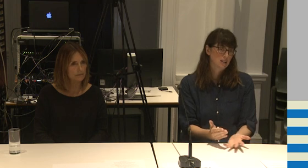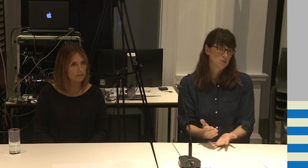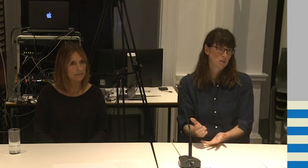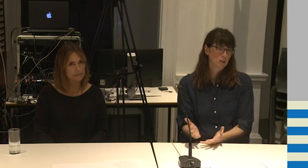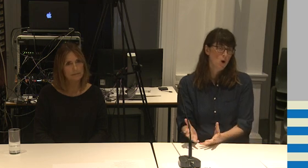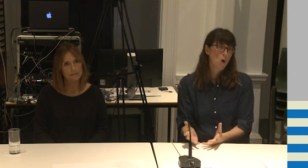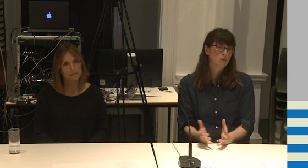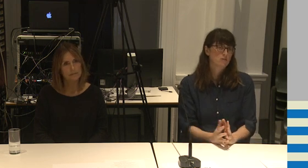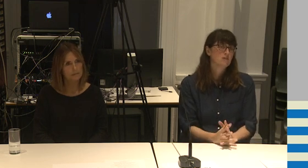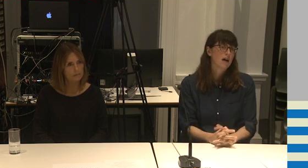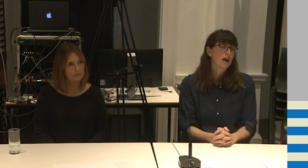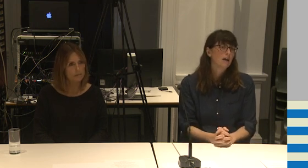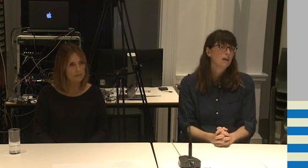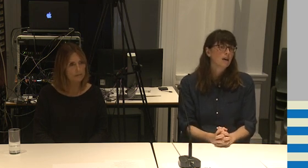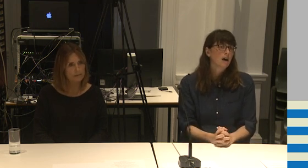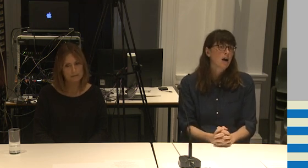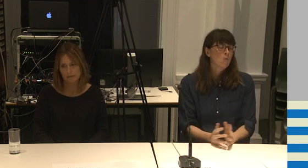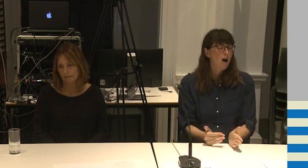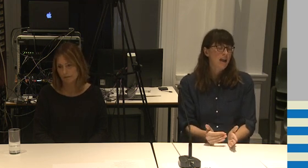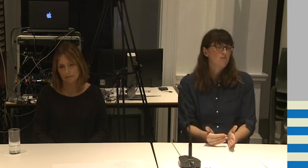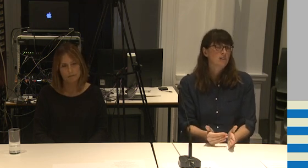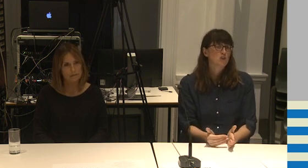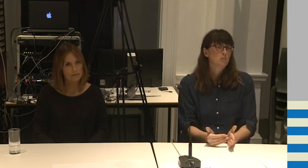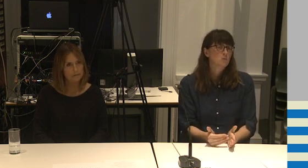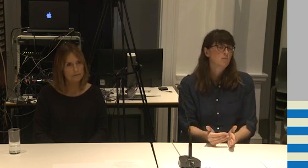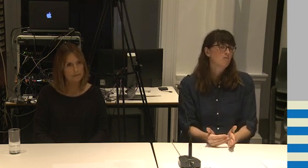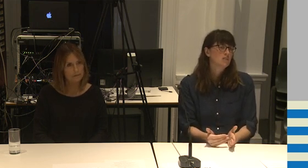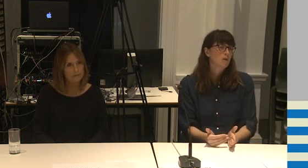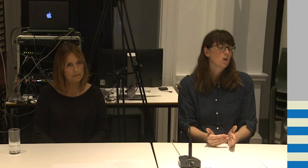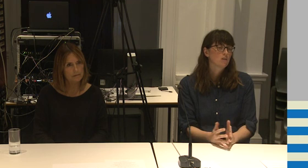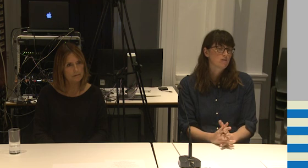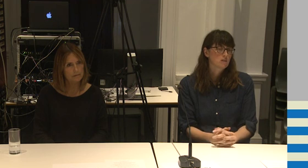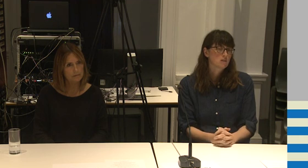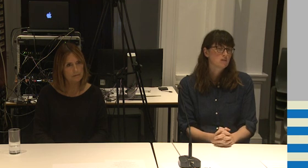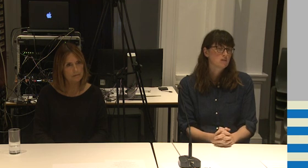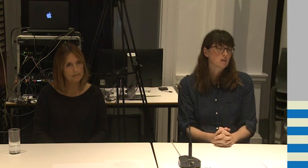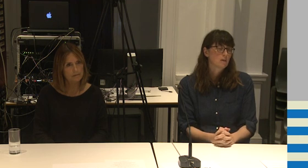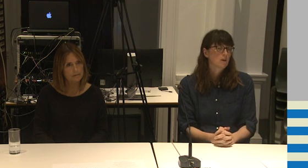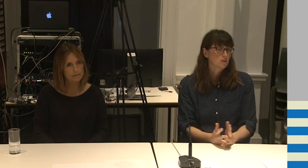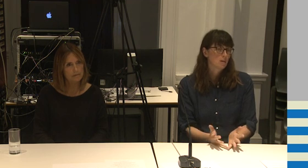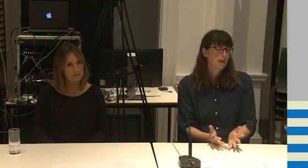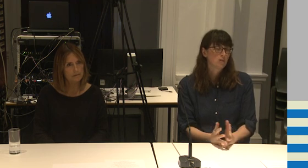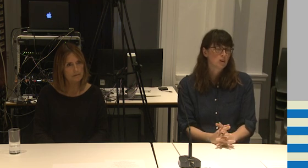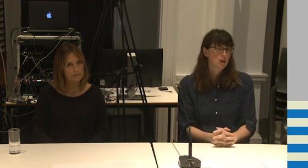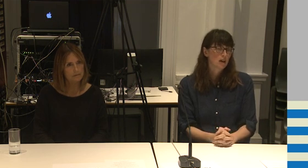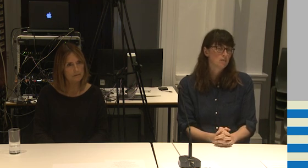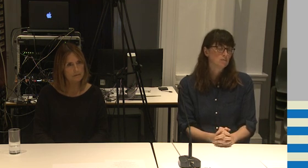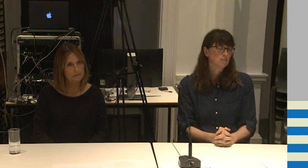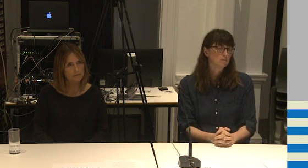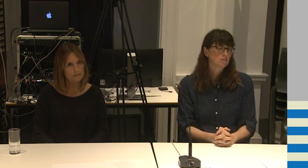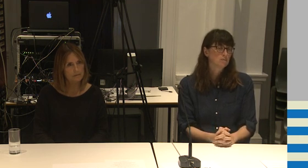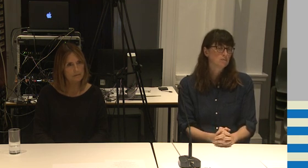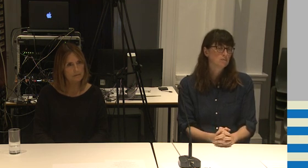few accessible options there. I have an interpreter with me every day at work, for instance, because I'm here in the